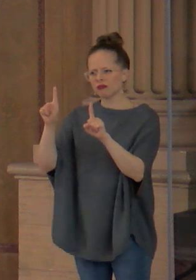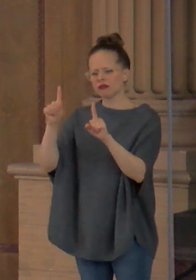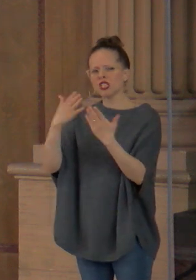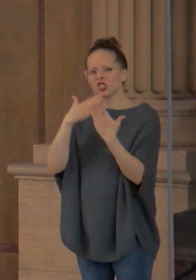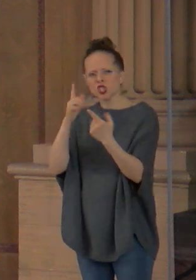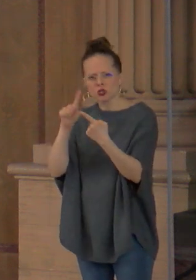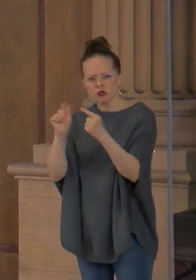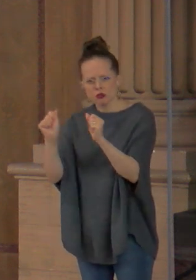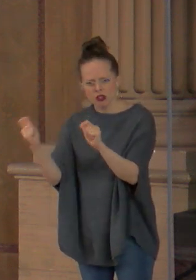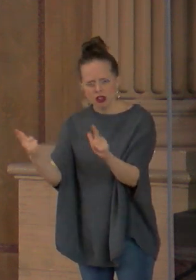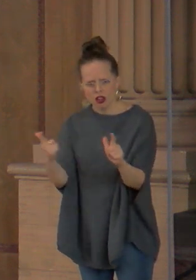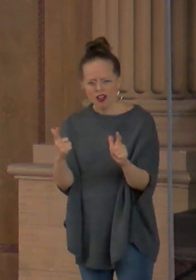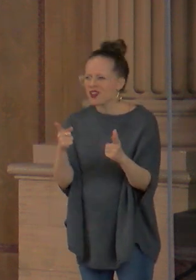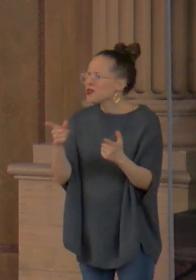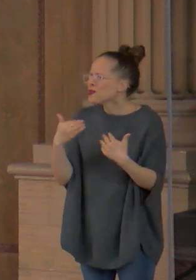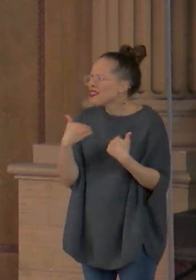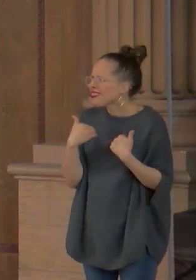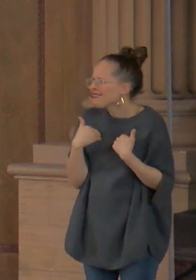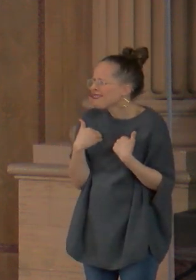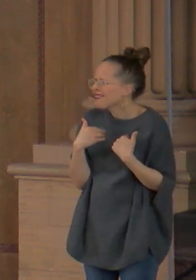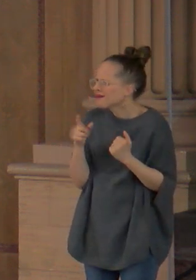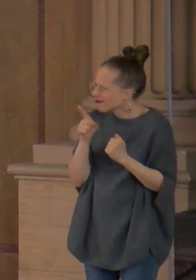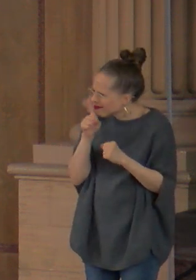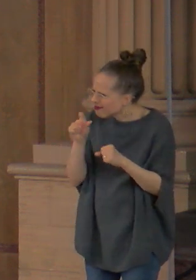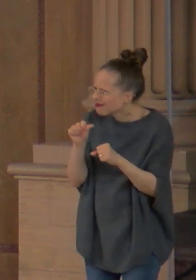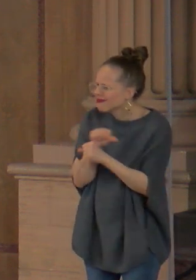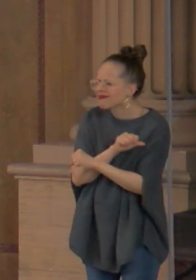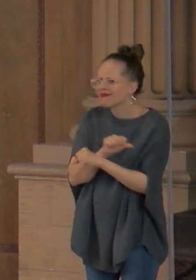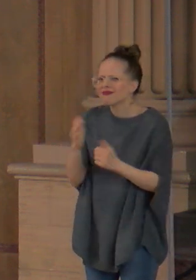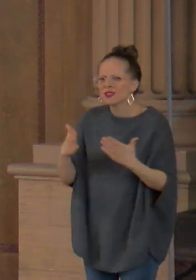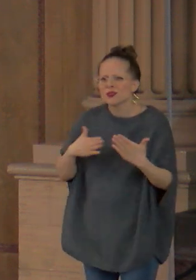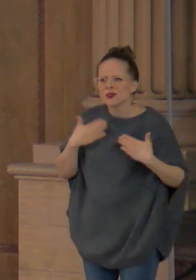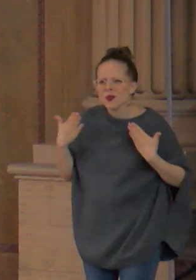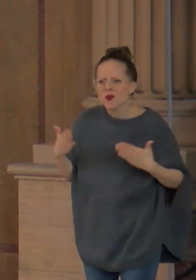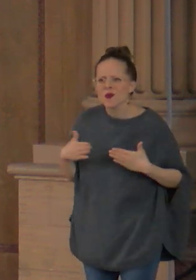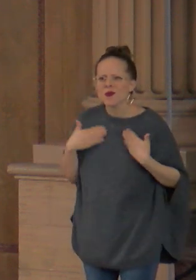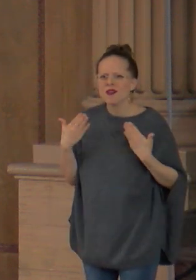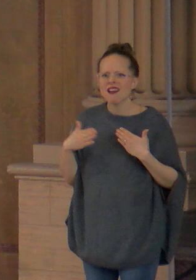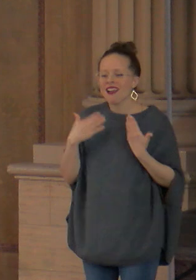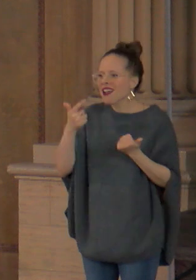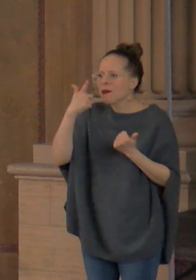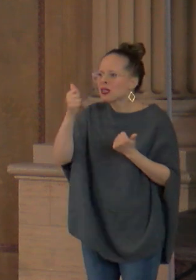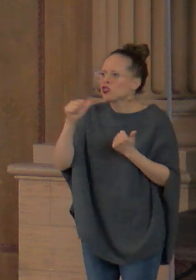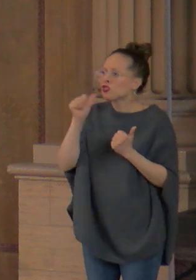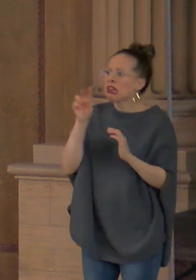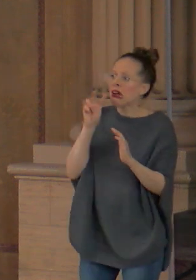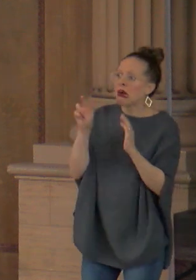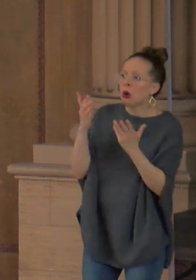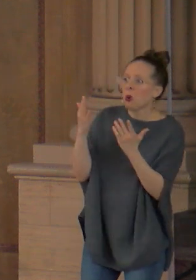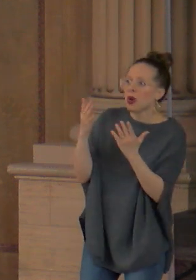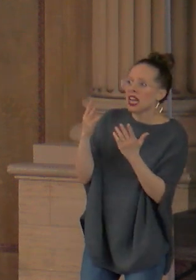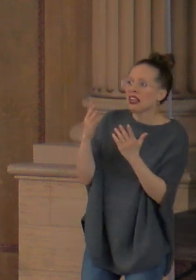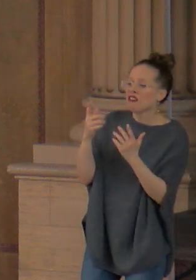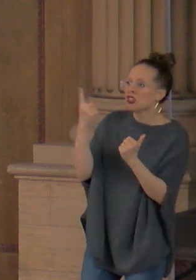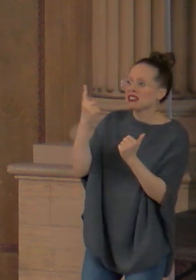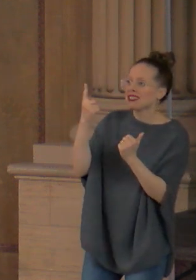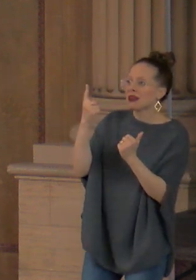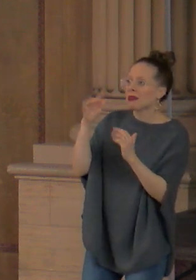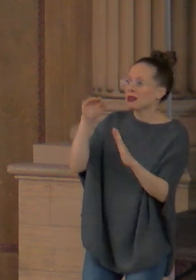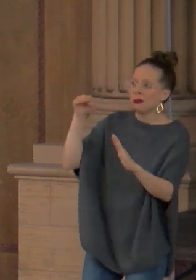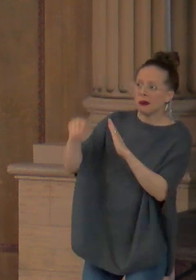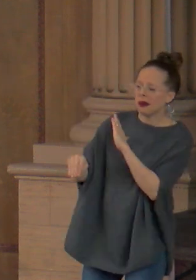You can have real joy because life doesn't have to be waiting for the other divine shoe to drop. You can expect more of his kindness and blessing.